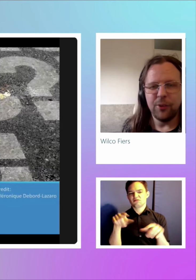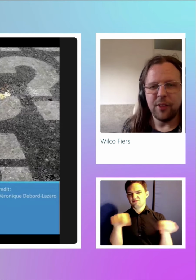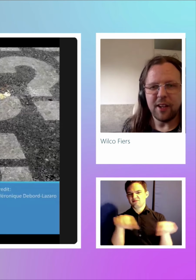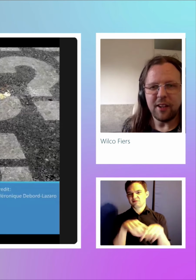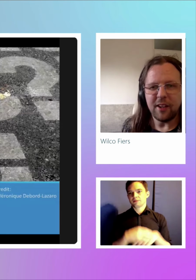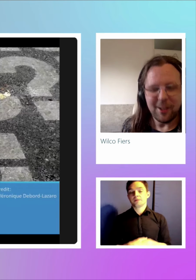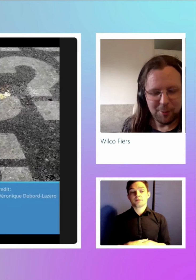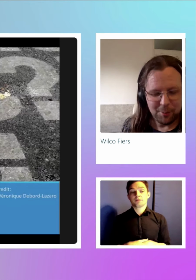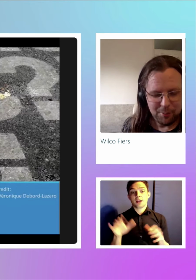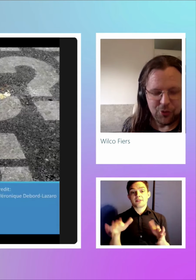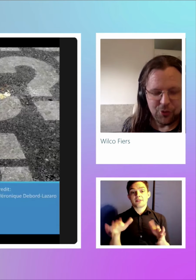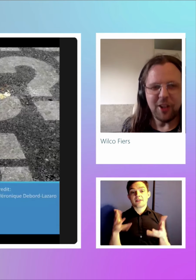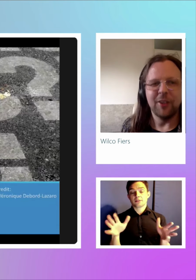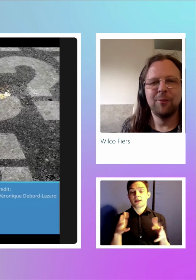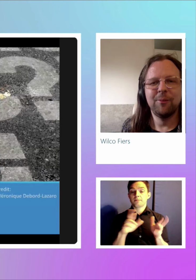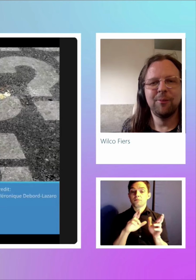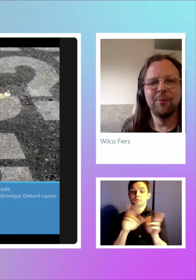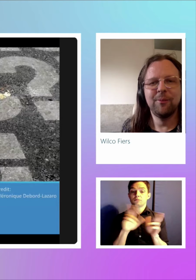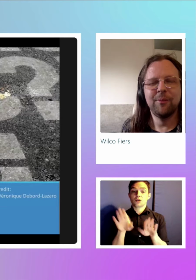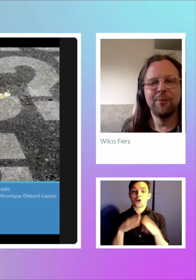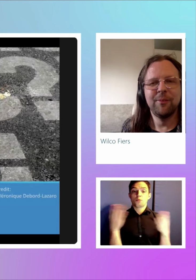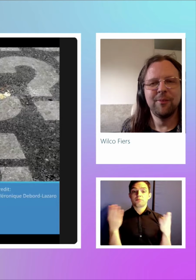And with that, I am done.